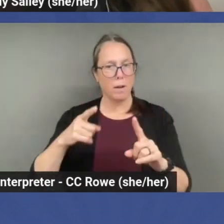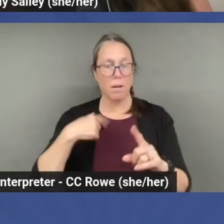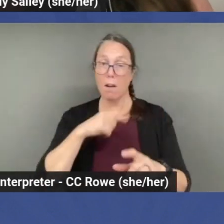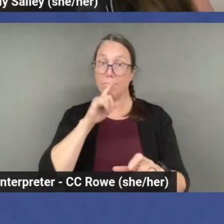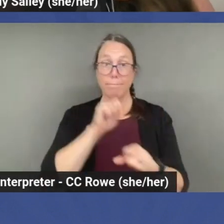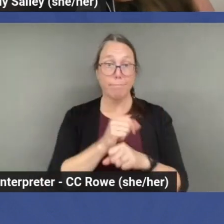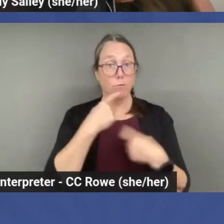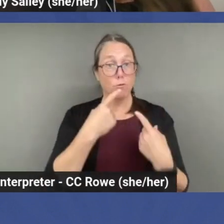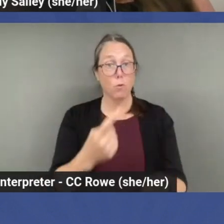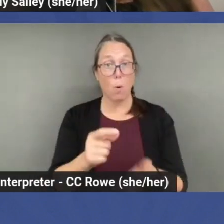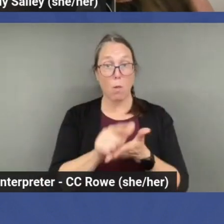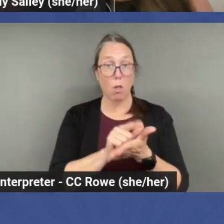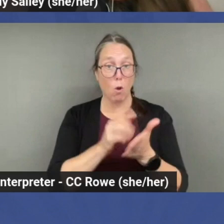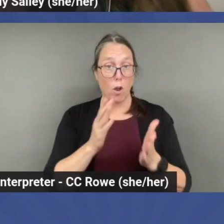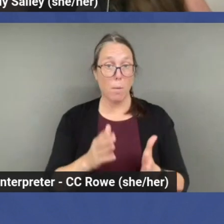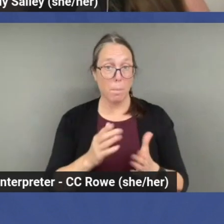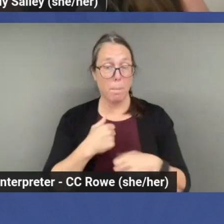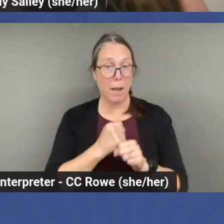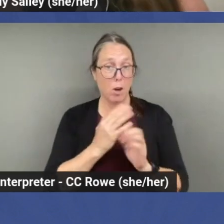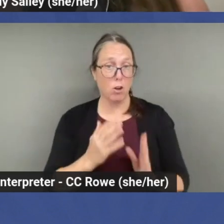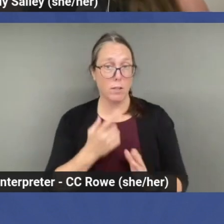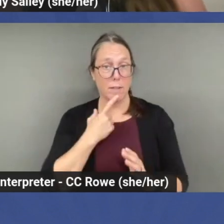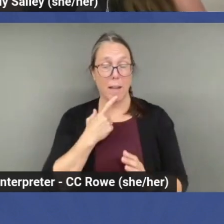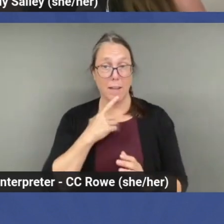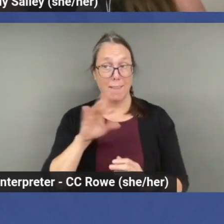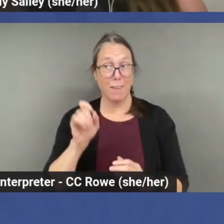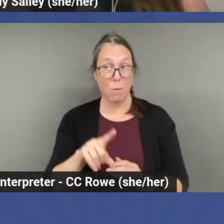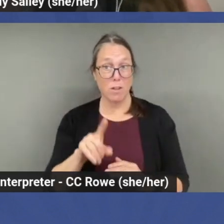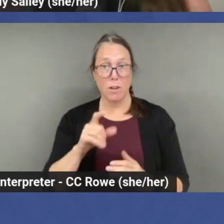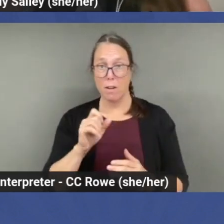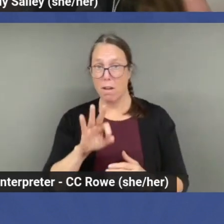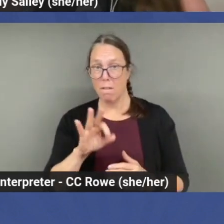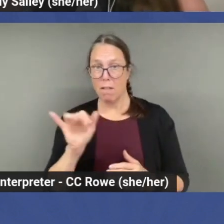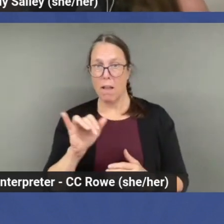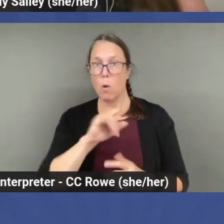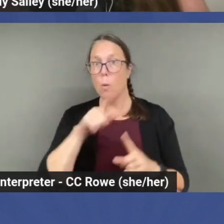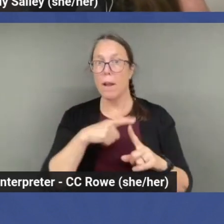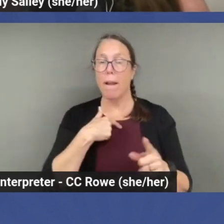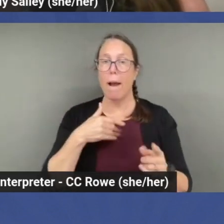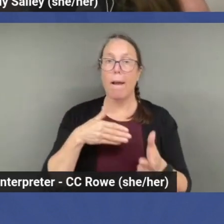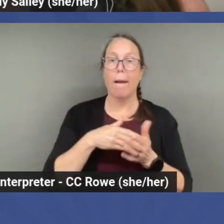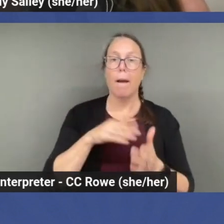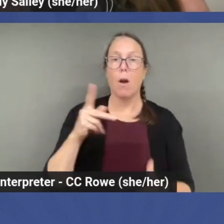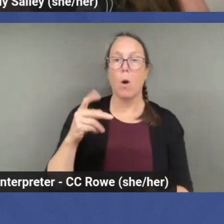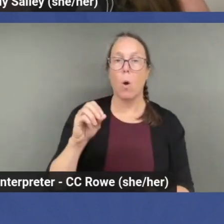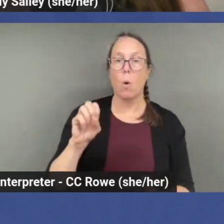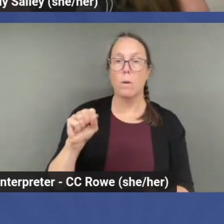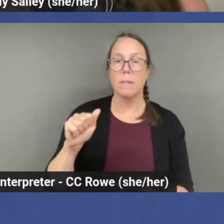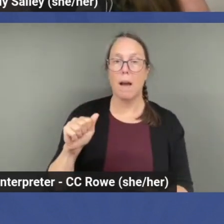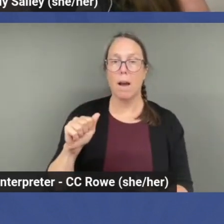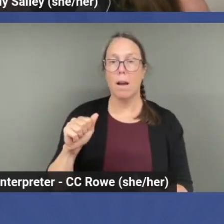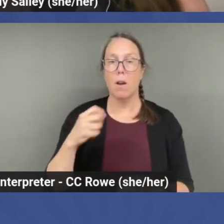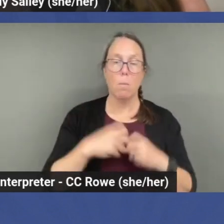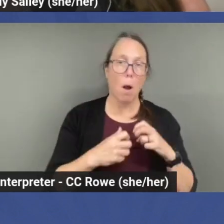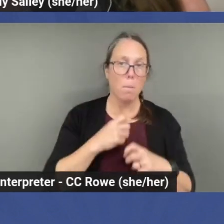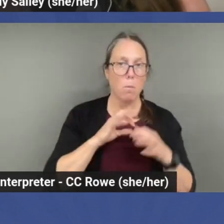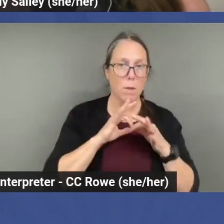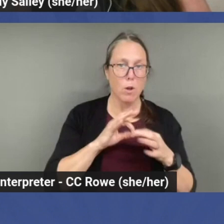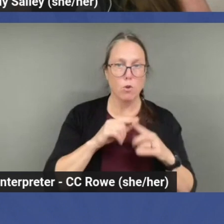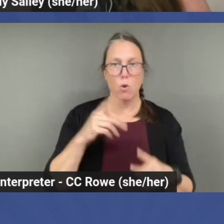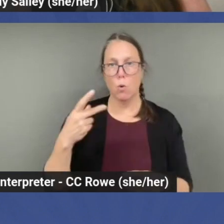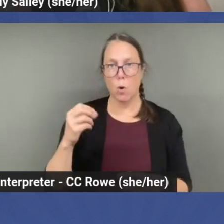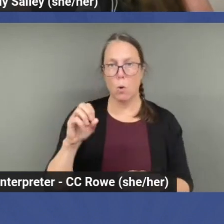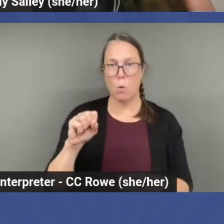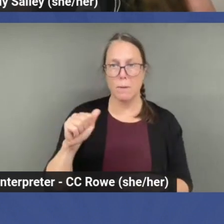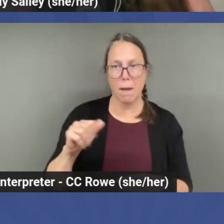told lawmakers, this question of like, what's your other like when I oppose COSA, or when we talk about the problems about COSA or problems